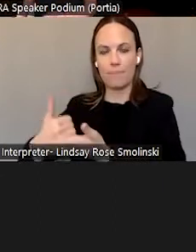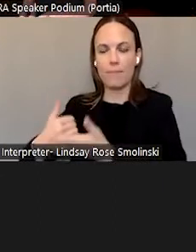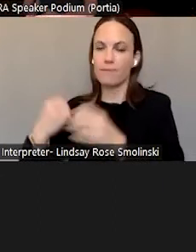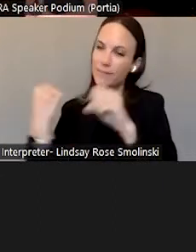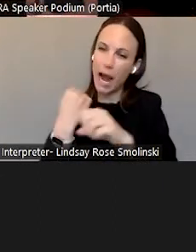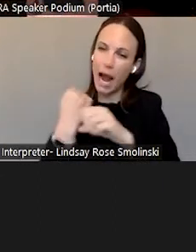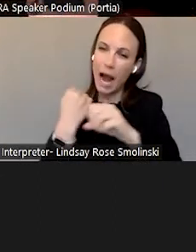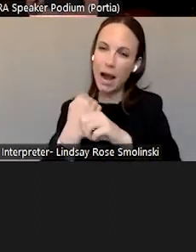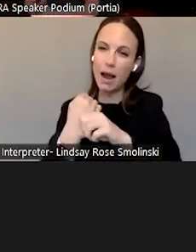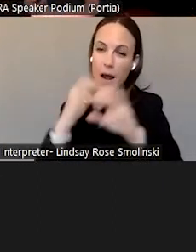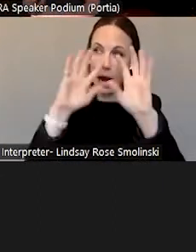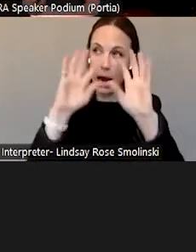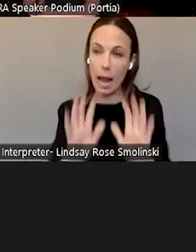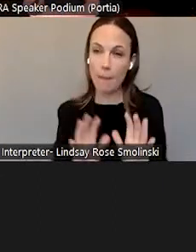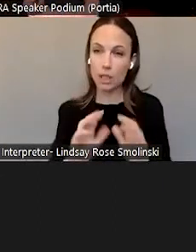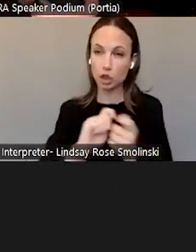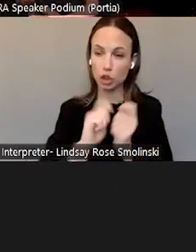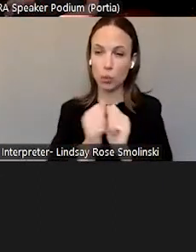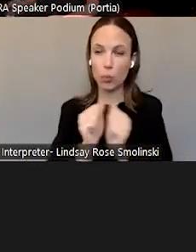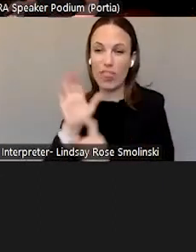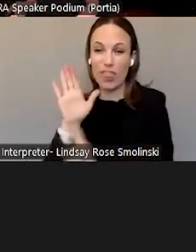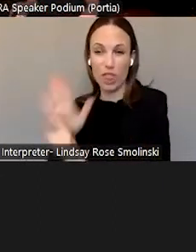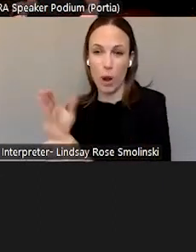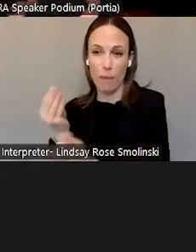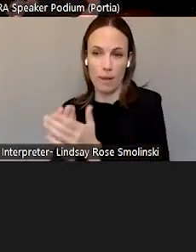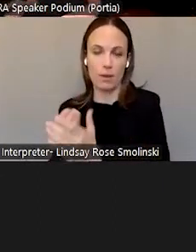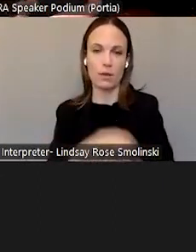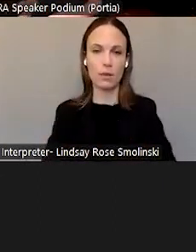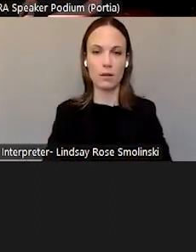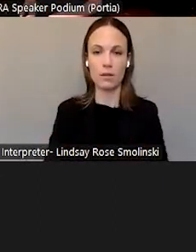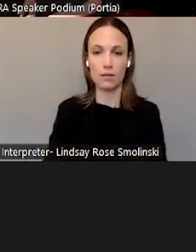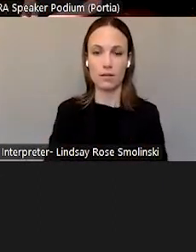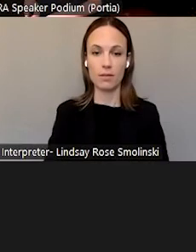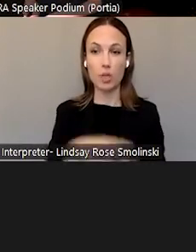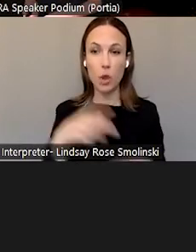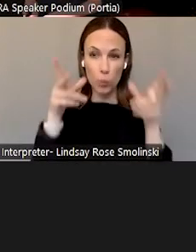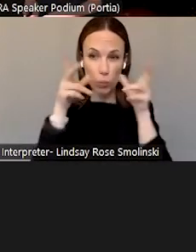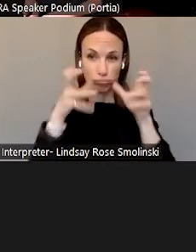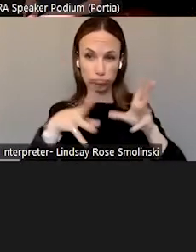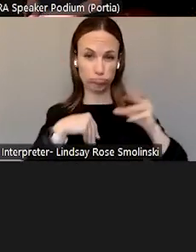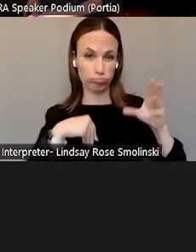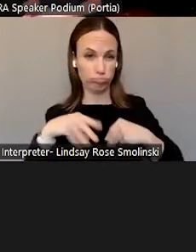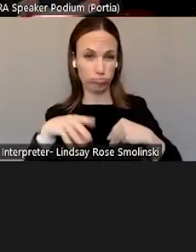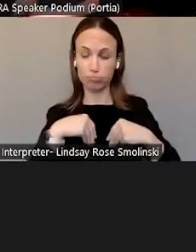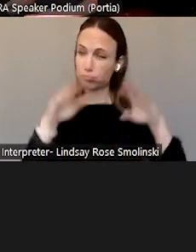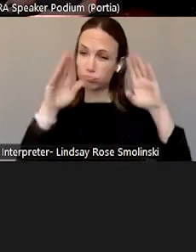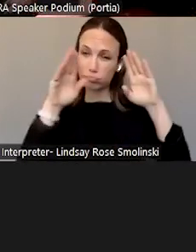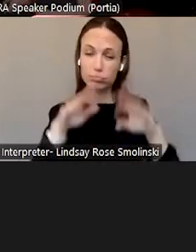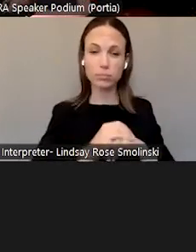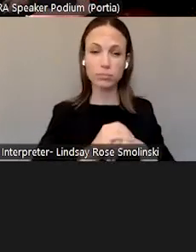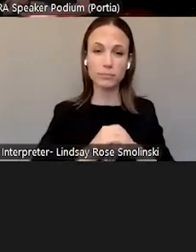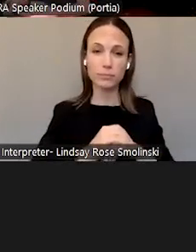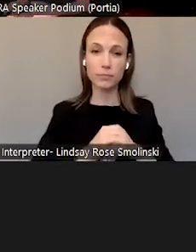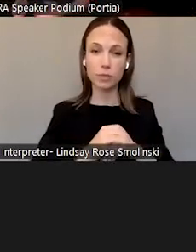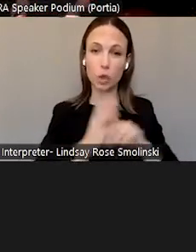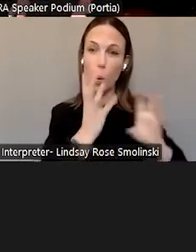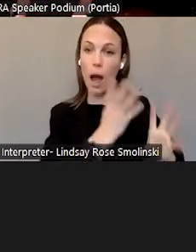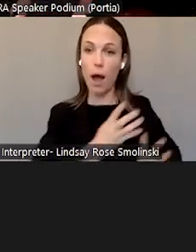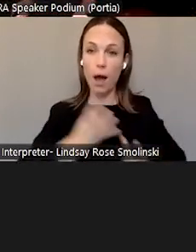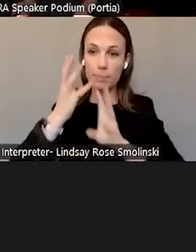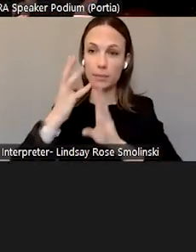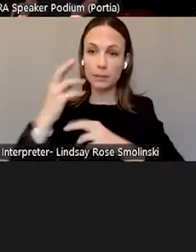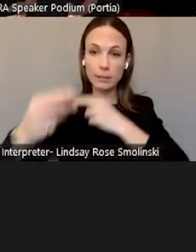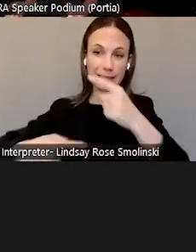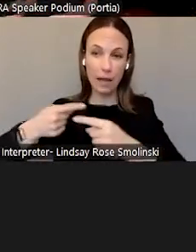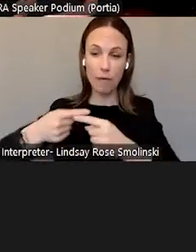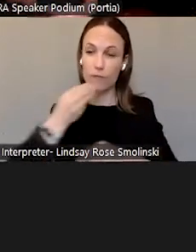climate change with their dollar. And the reception has been really, really great. So upcycled food in the last 18